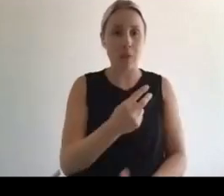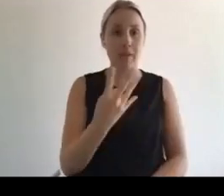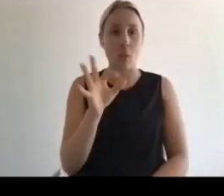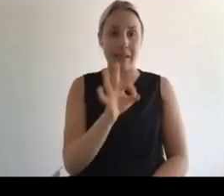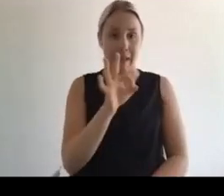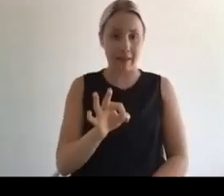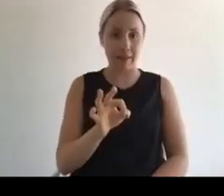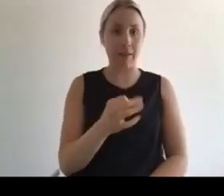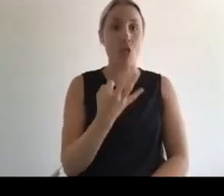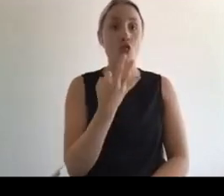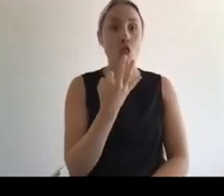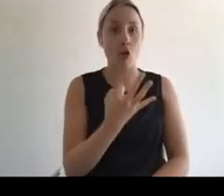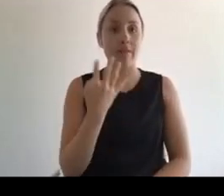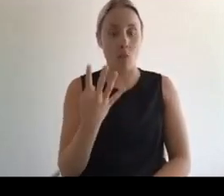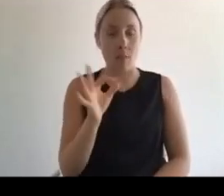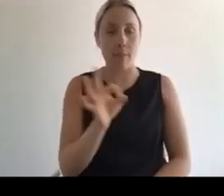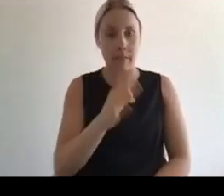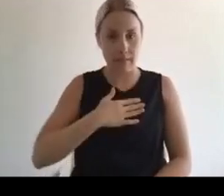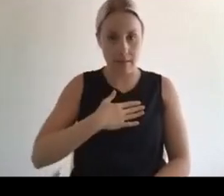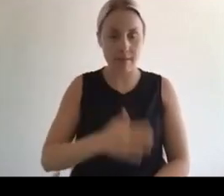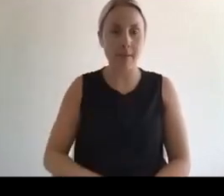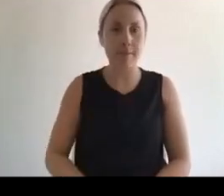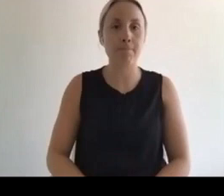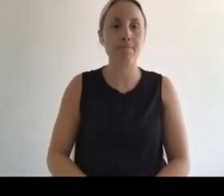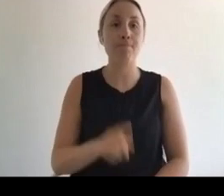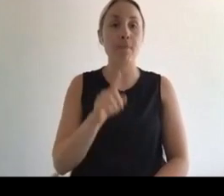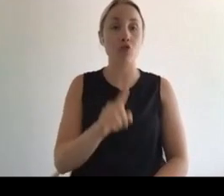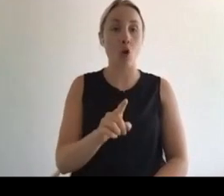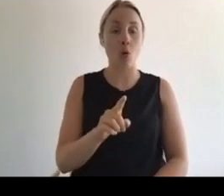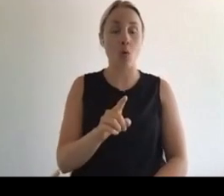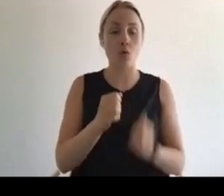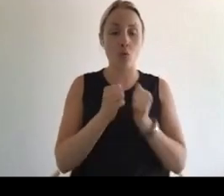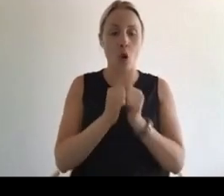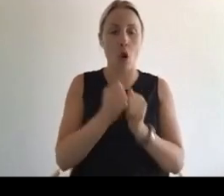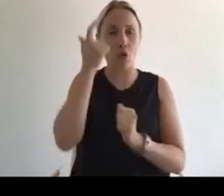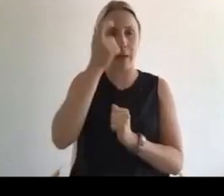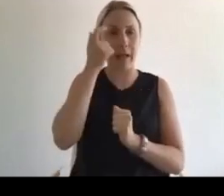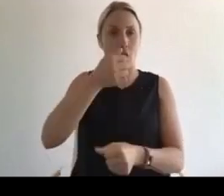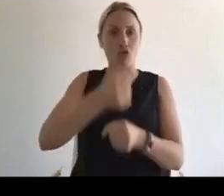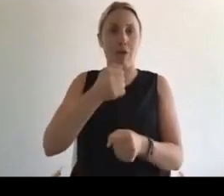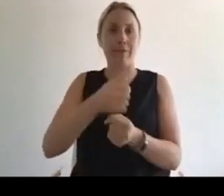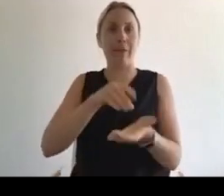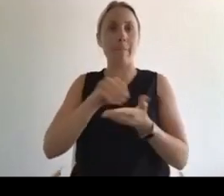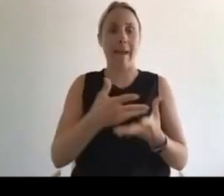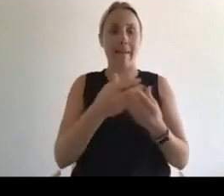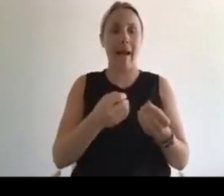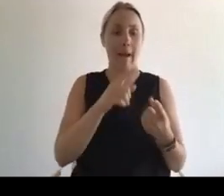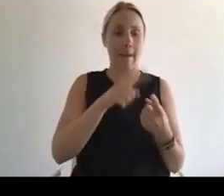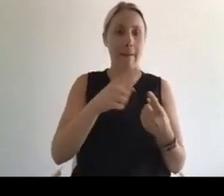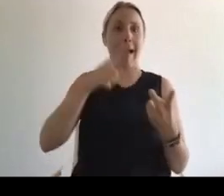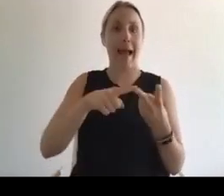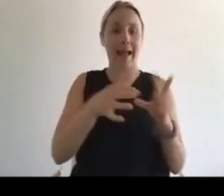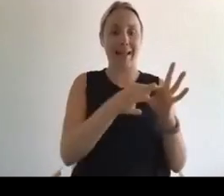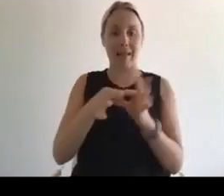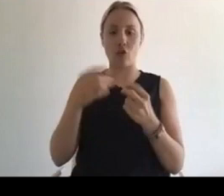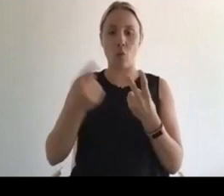think it's always worth thinking about not only the gender pay gap on its own, but also in relation to other